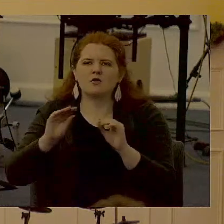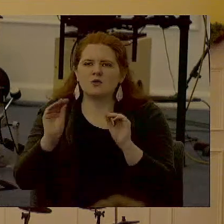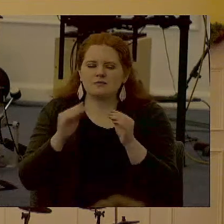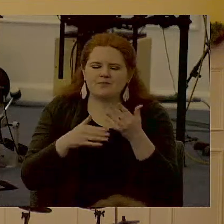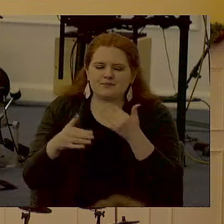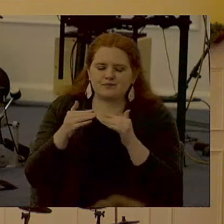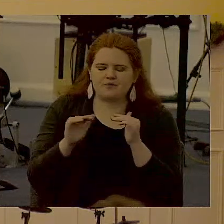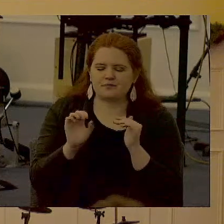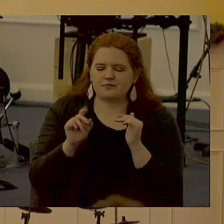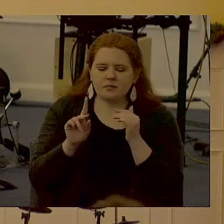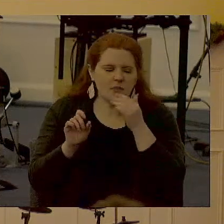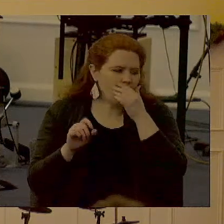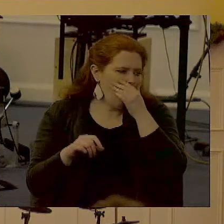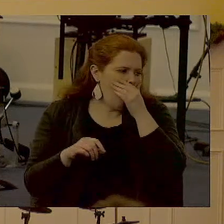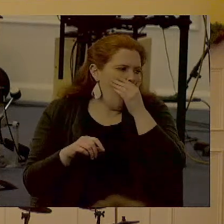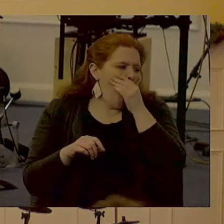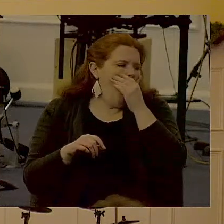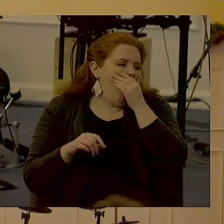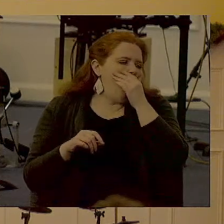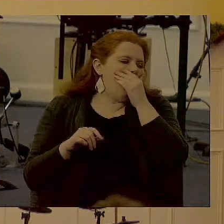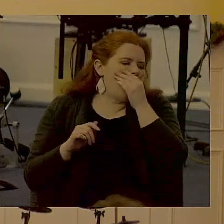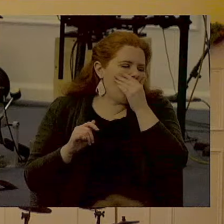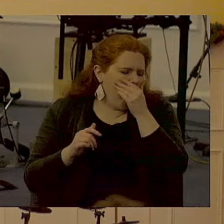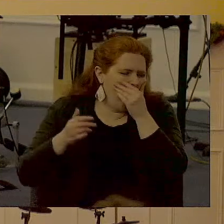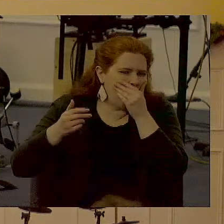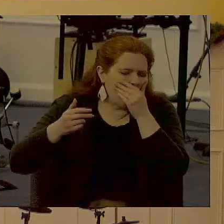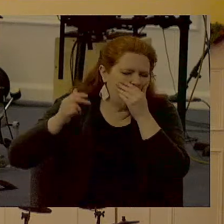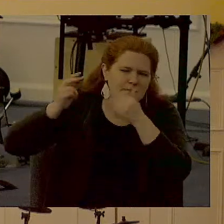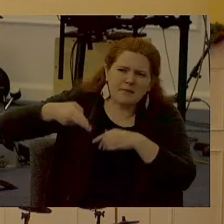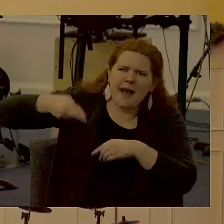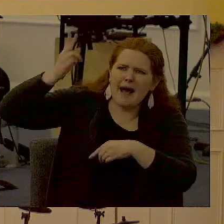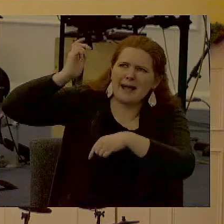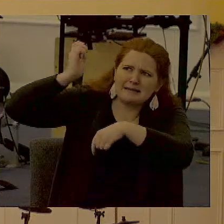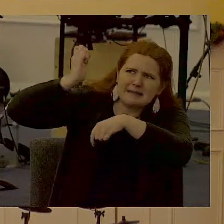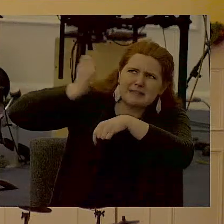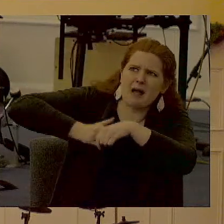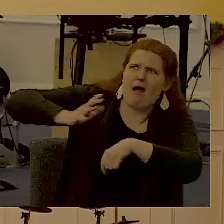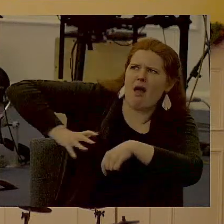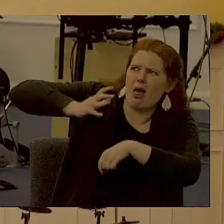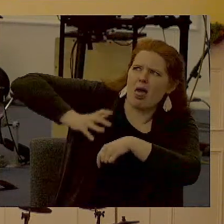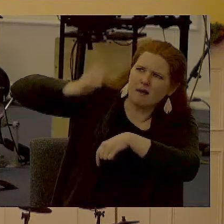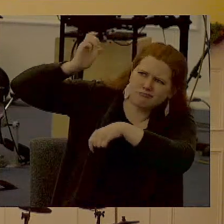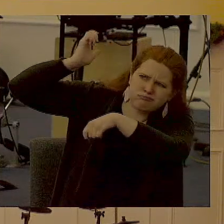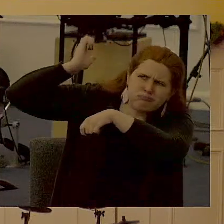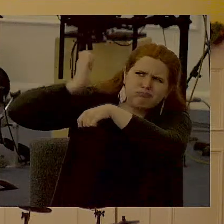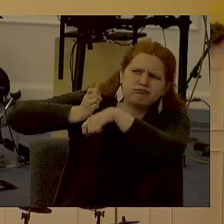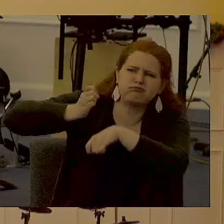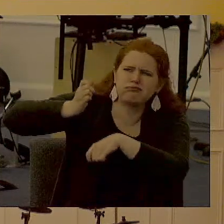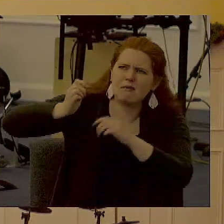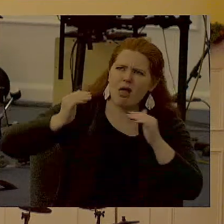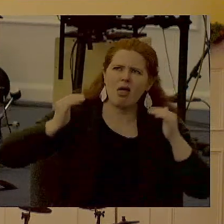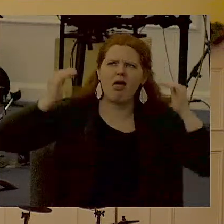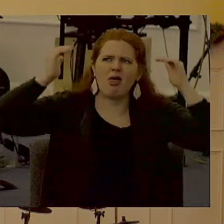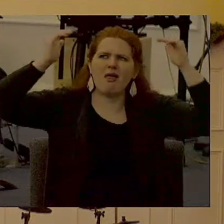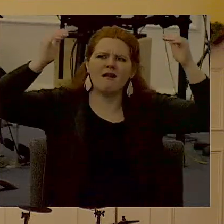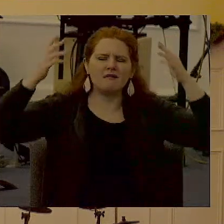social status that is too established, too high up, too, kind of